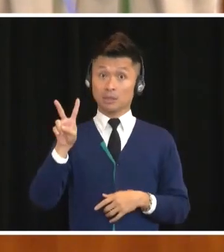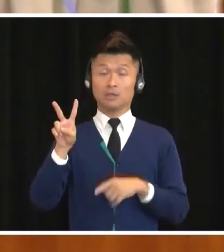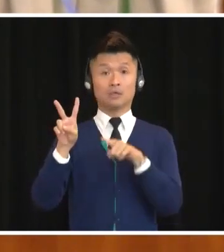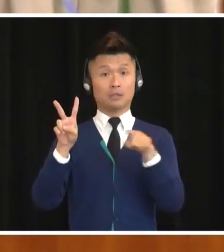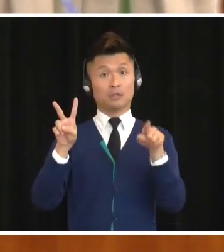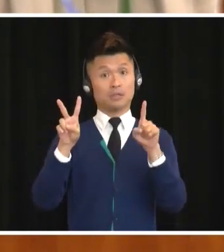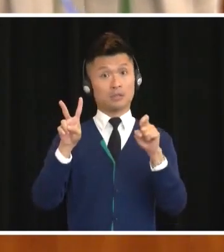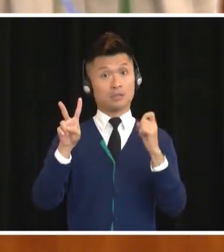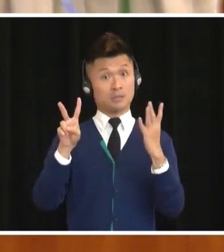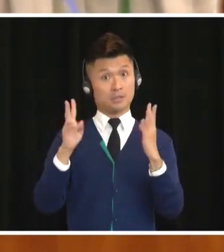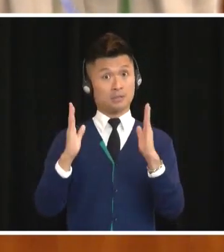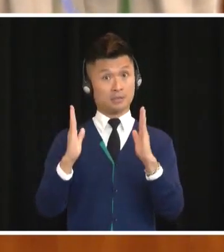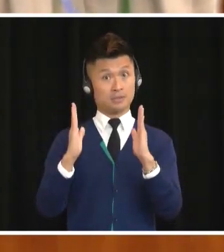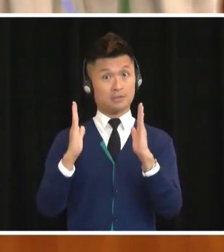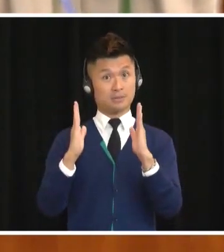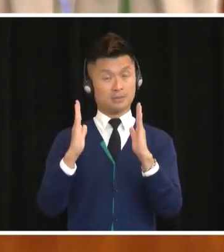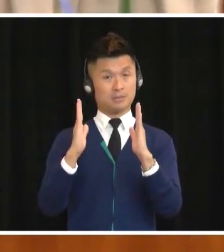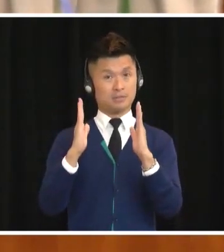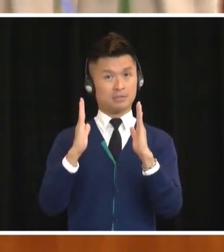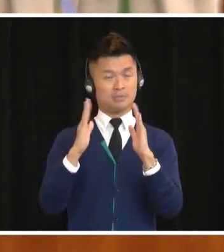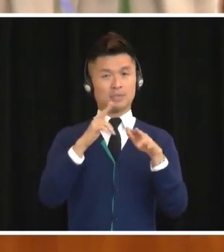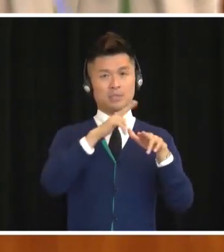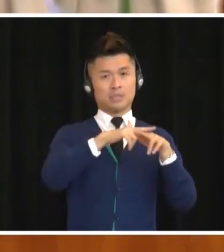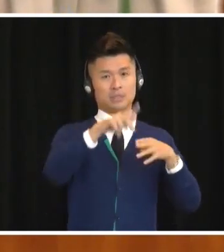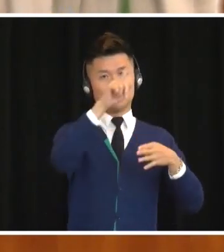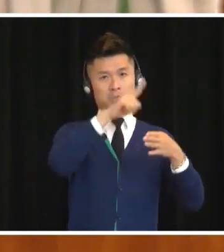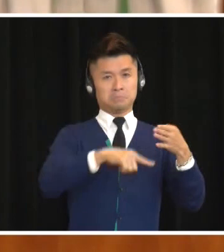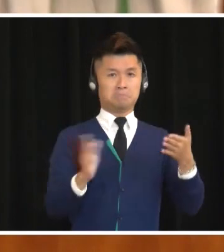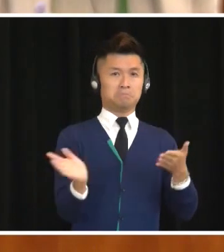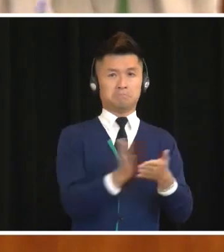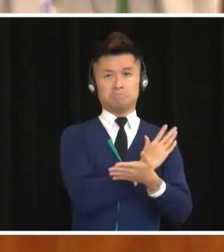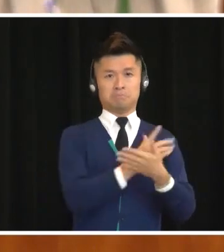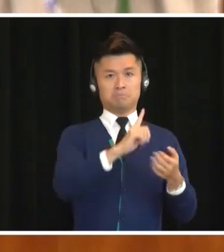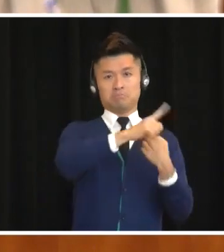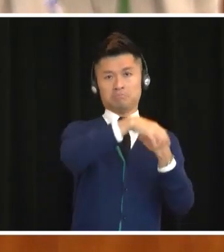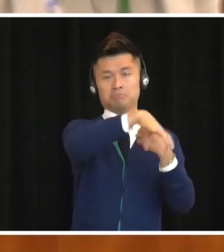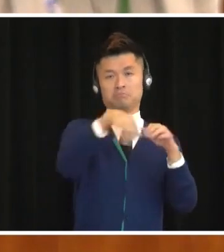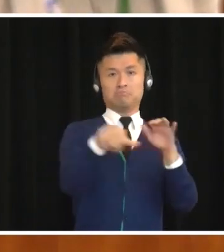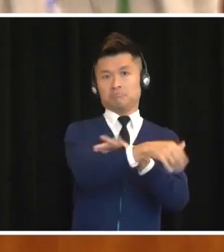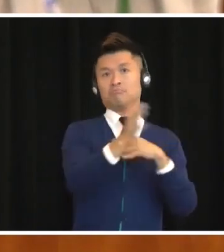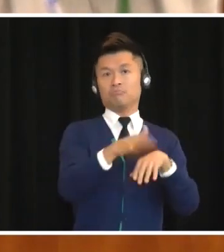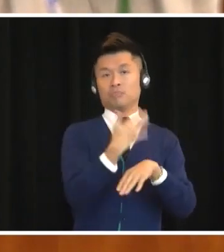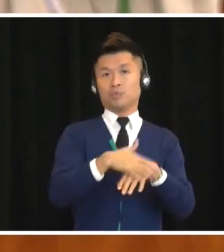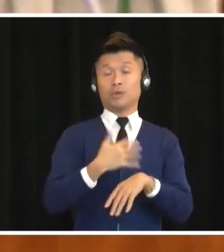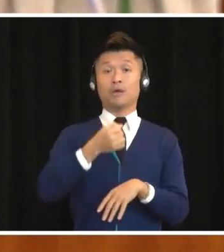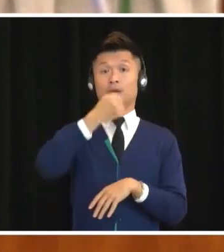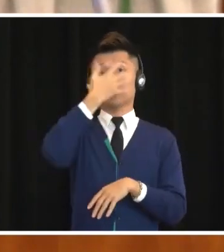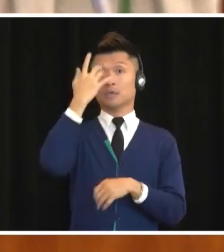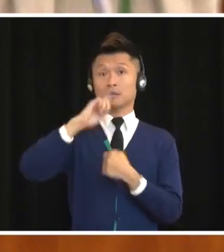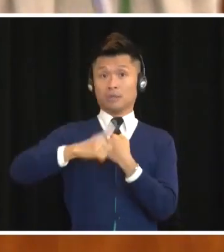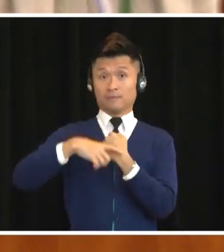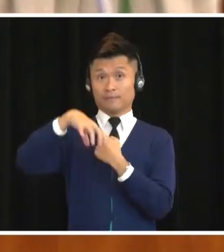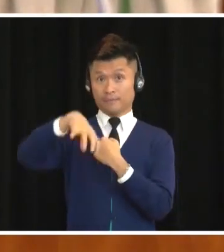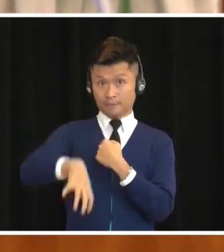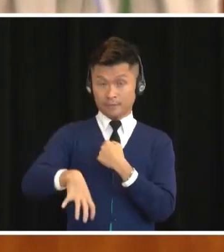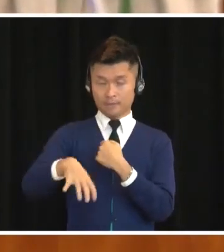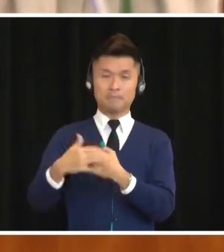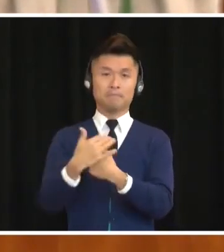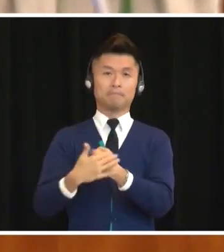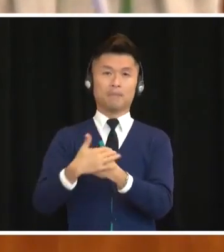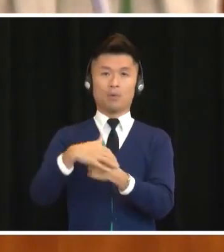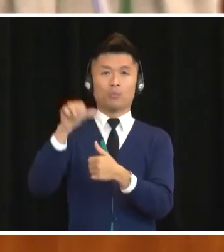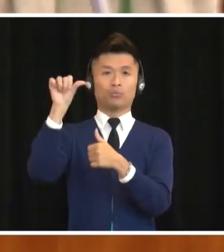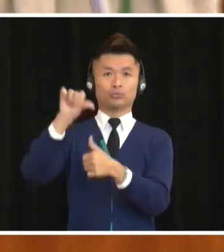for 12, 13, and 14-year-olds, 12 and 13-year-olds, they will stay in